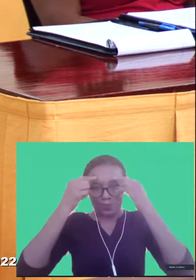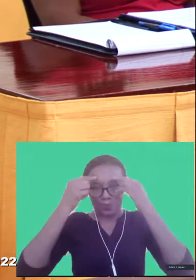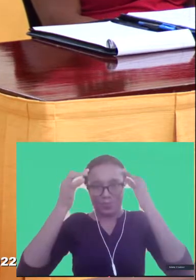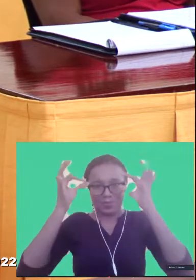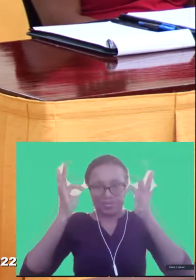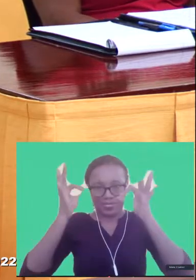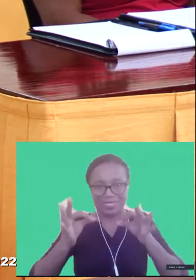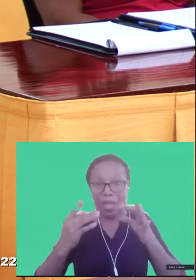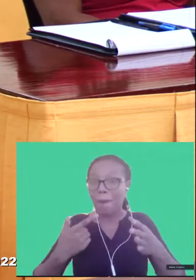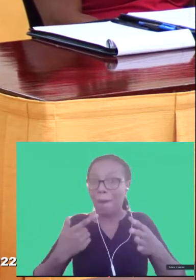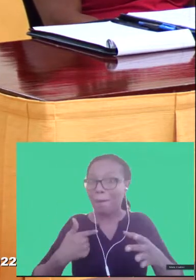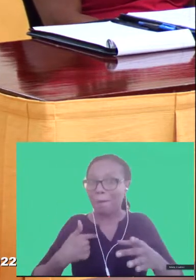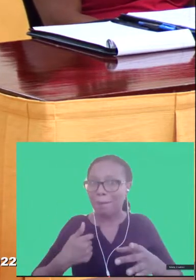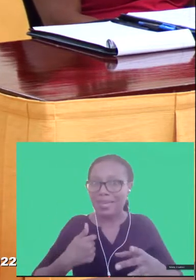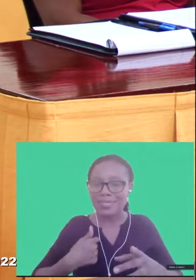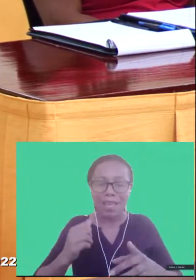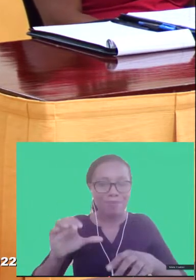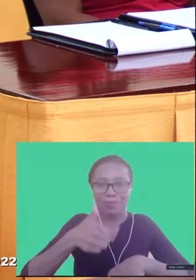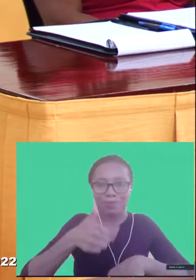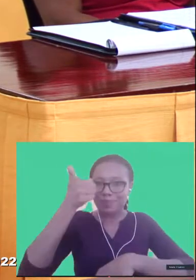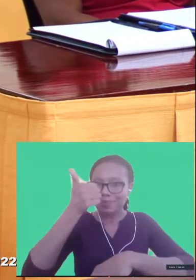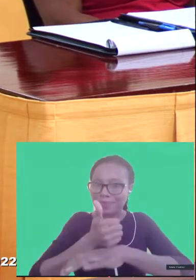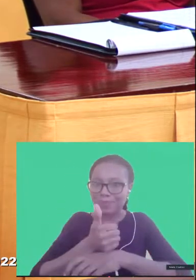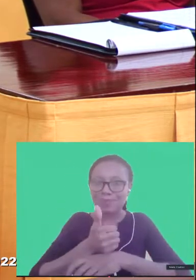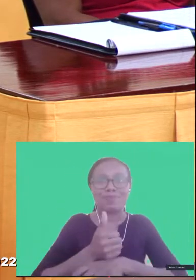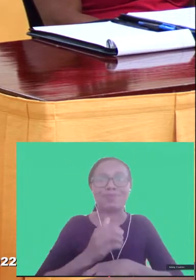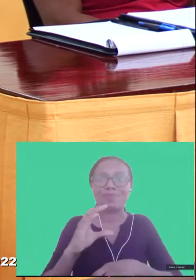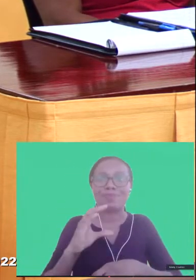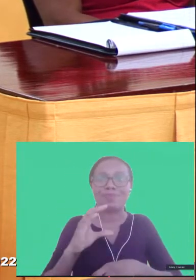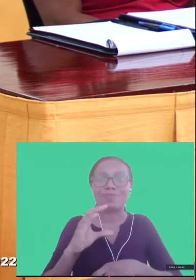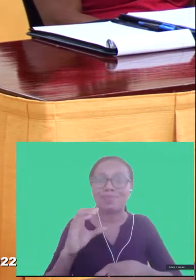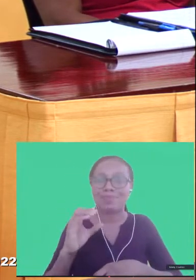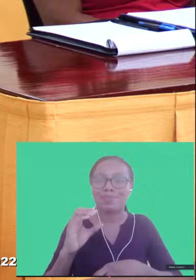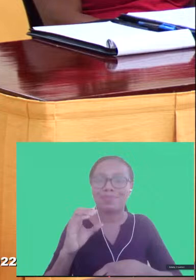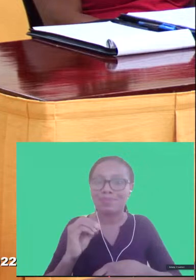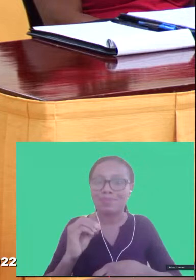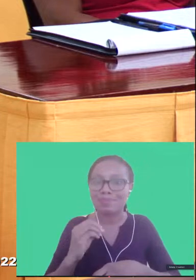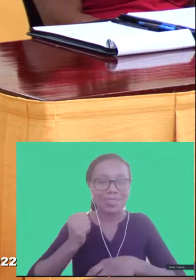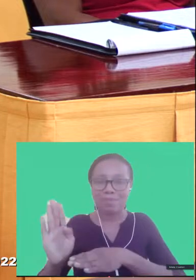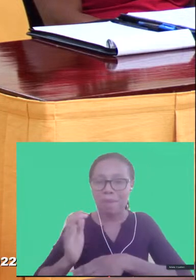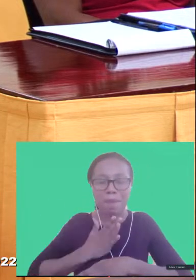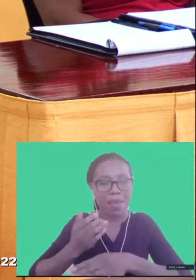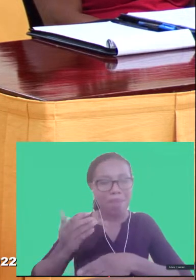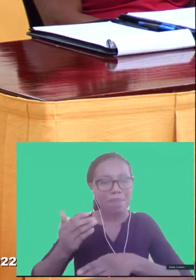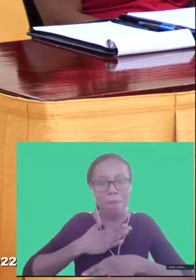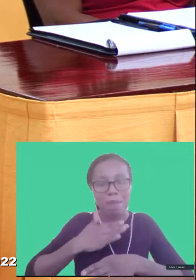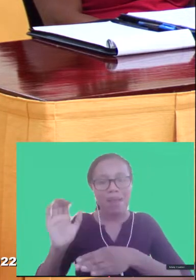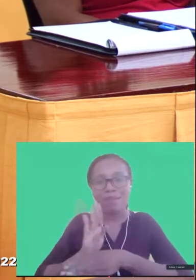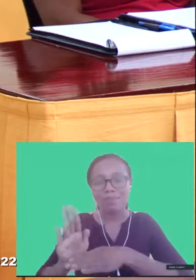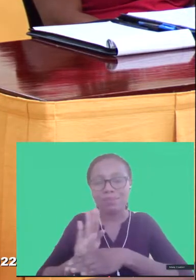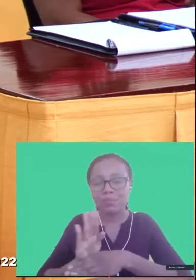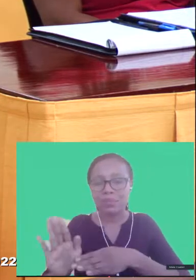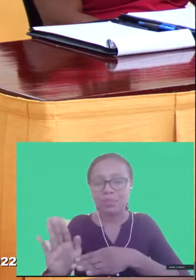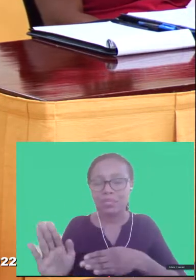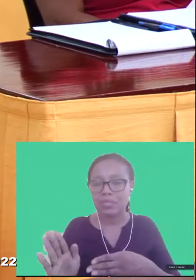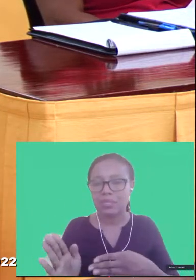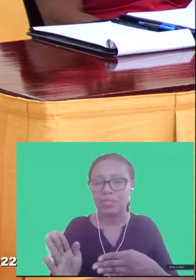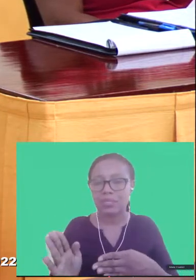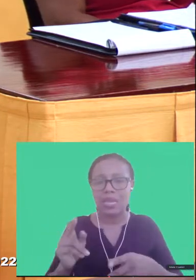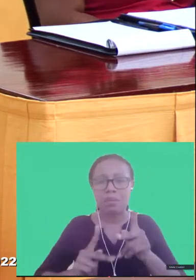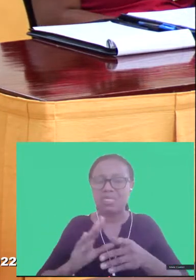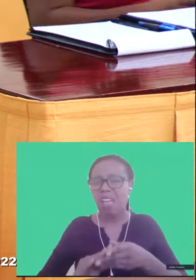in government because they ain't want nothing to do, and that kind of thing. There are people across all of this island who are